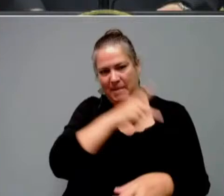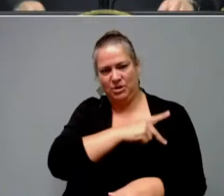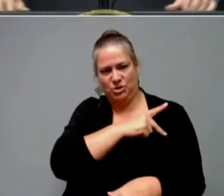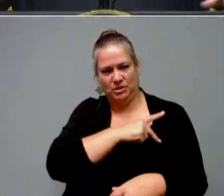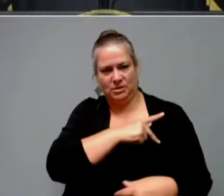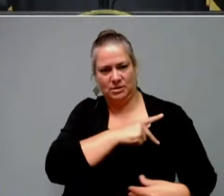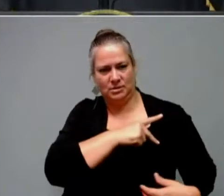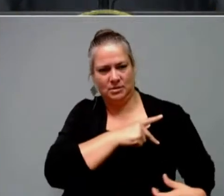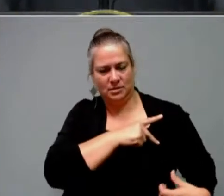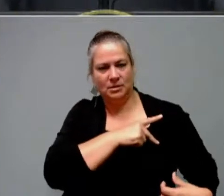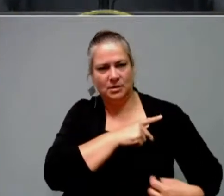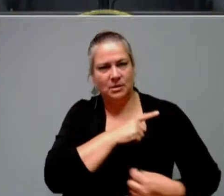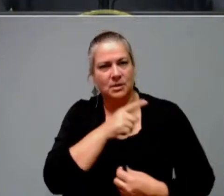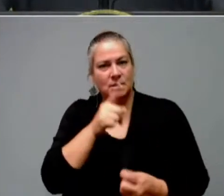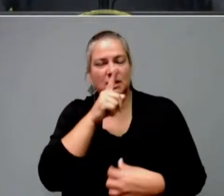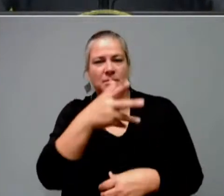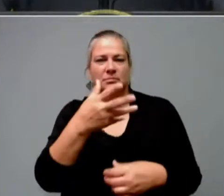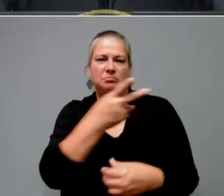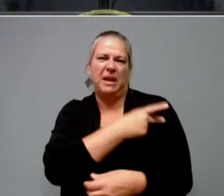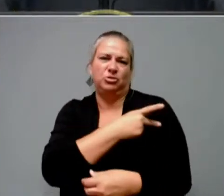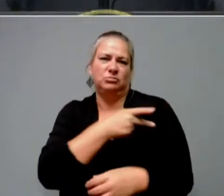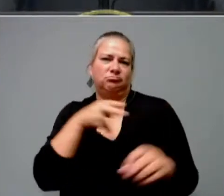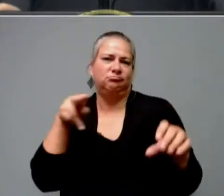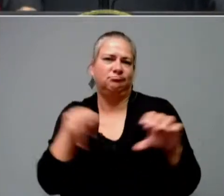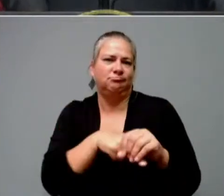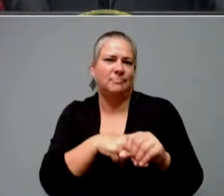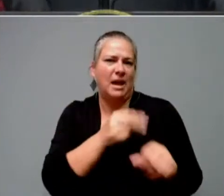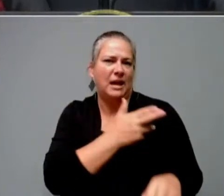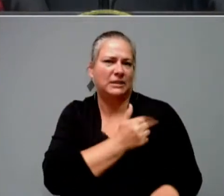This and the next two charts are even more concerning